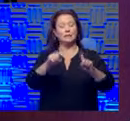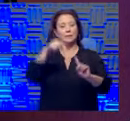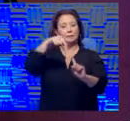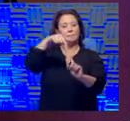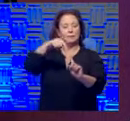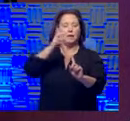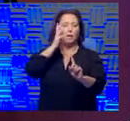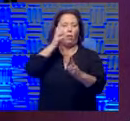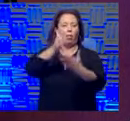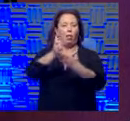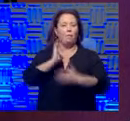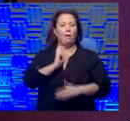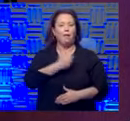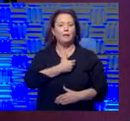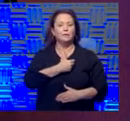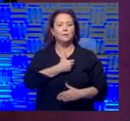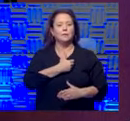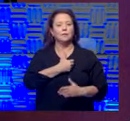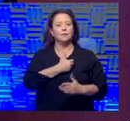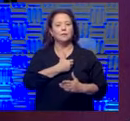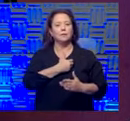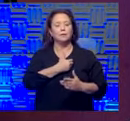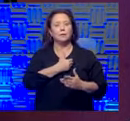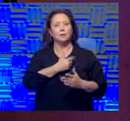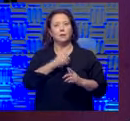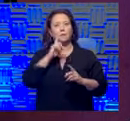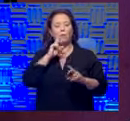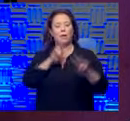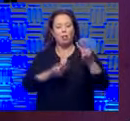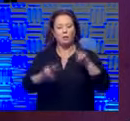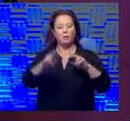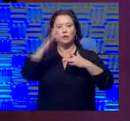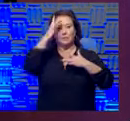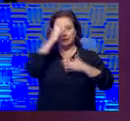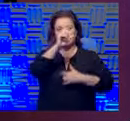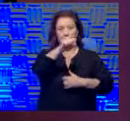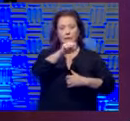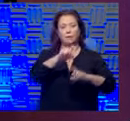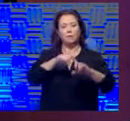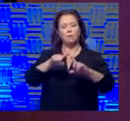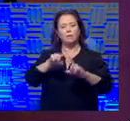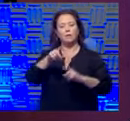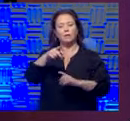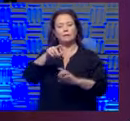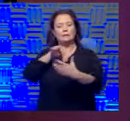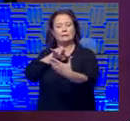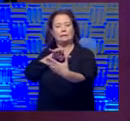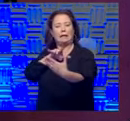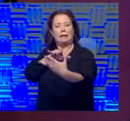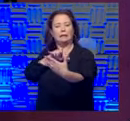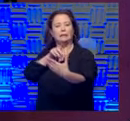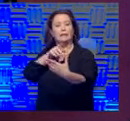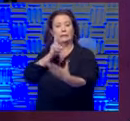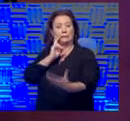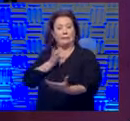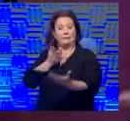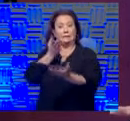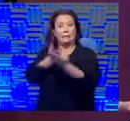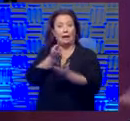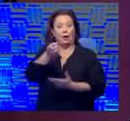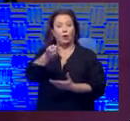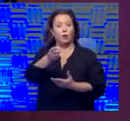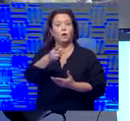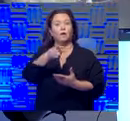help us. The way I think about it, we test and look for disease, but we also do prevalence studies. And I think the antibody test will help with